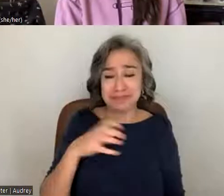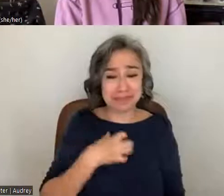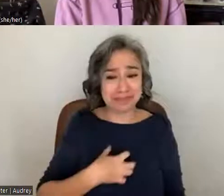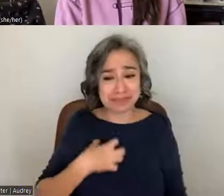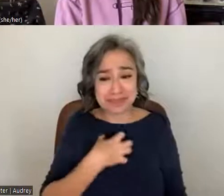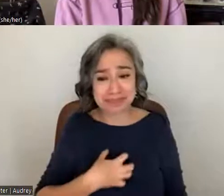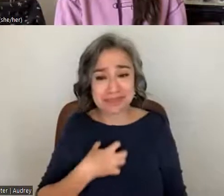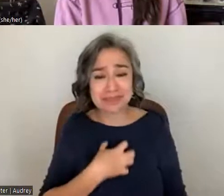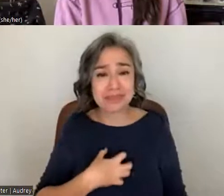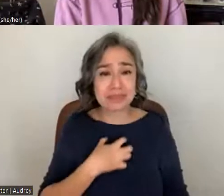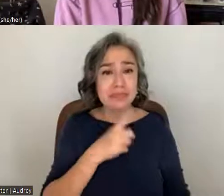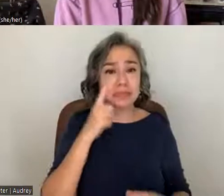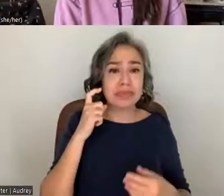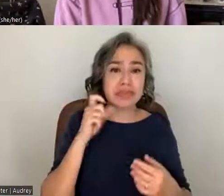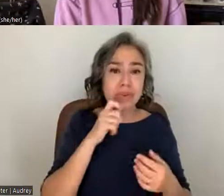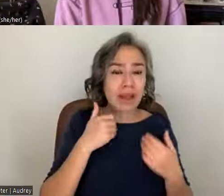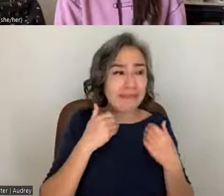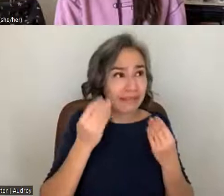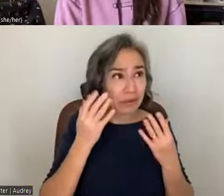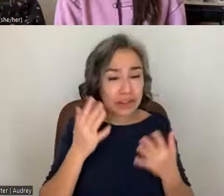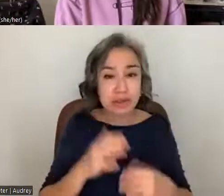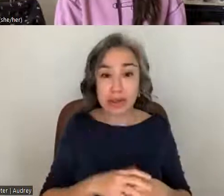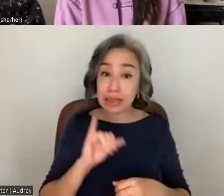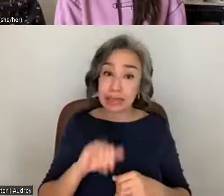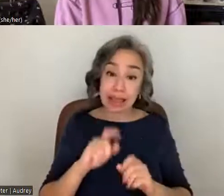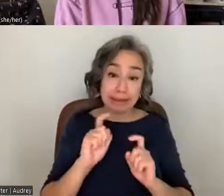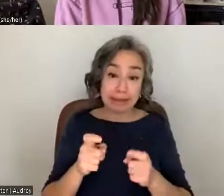any information. The gift card is